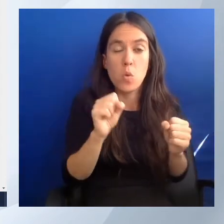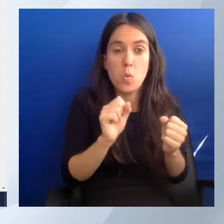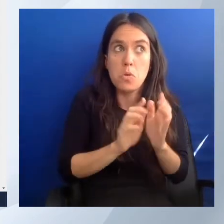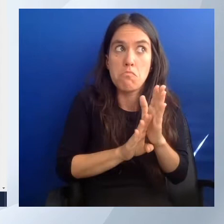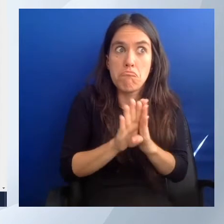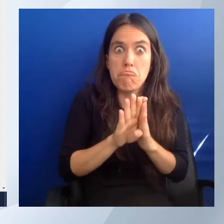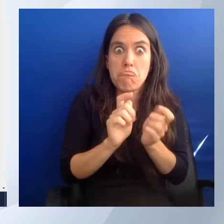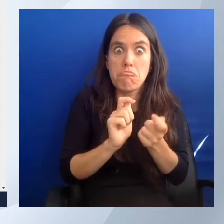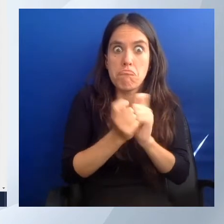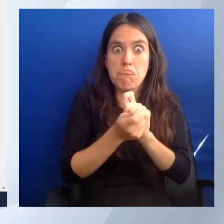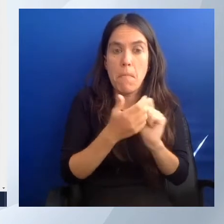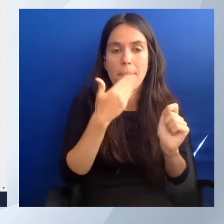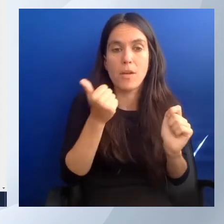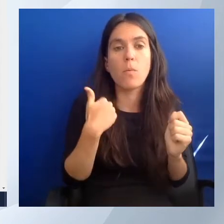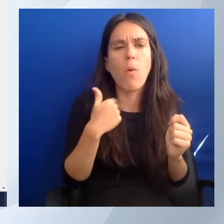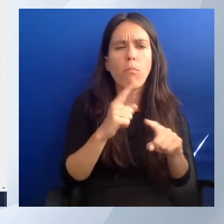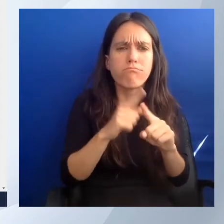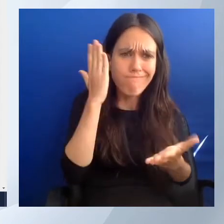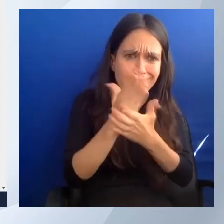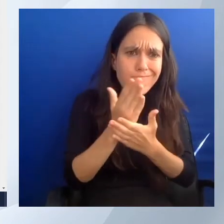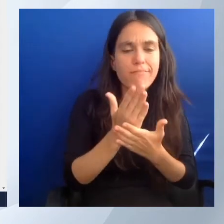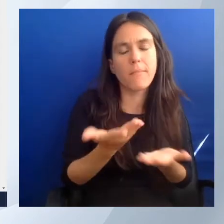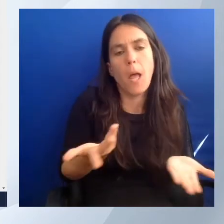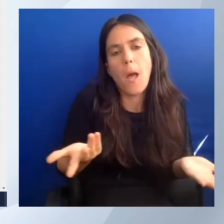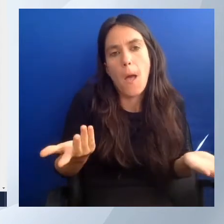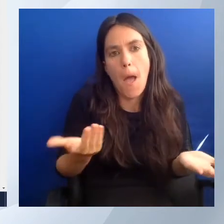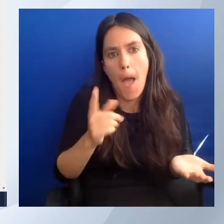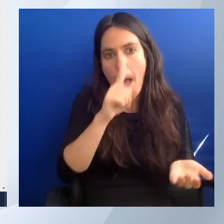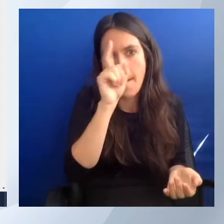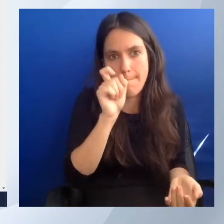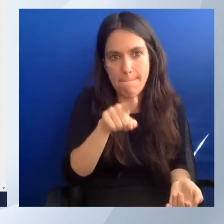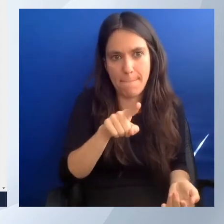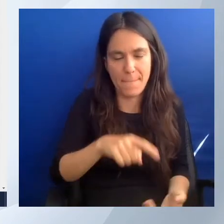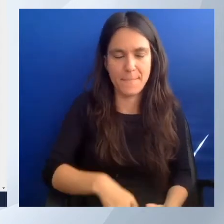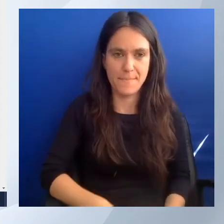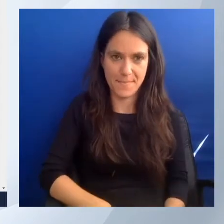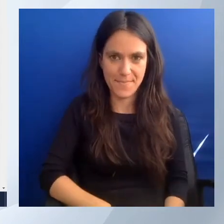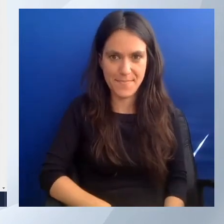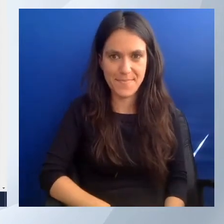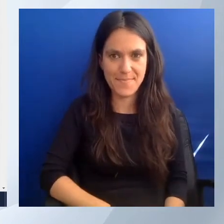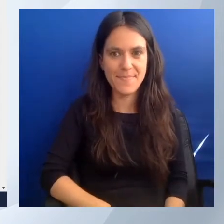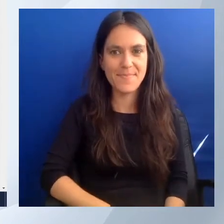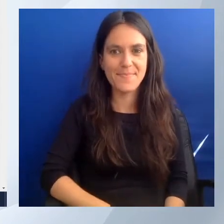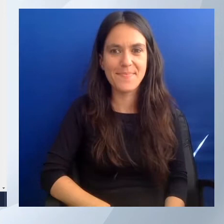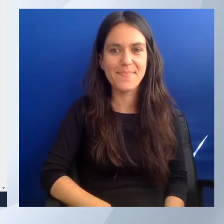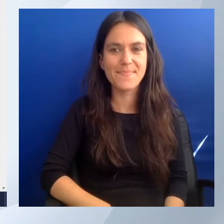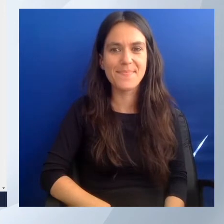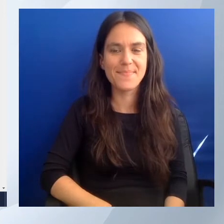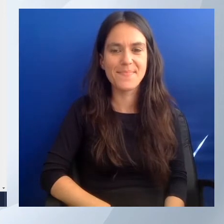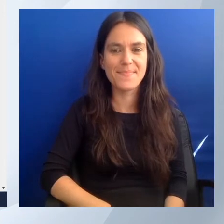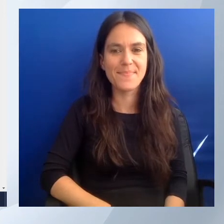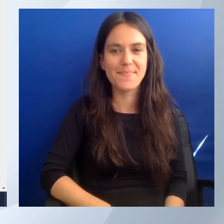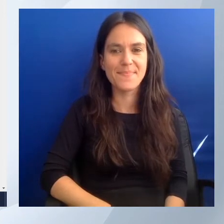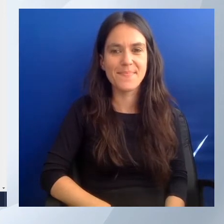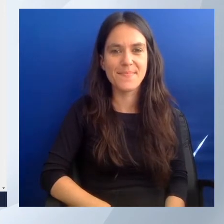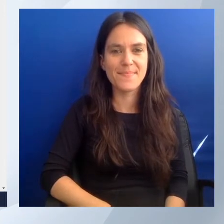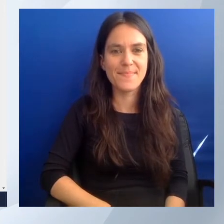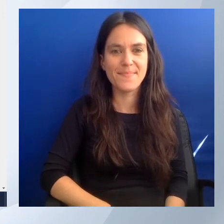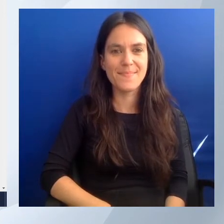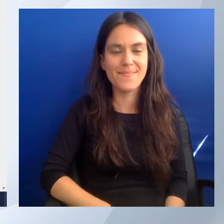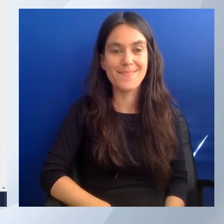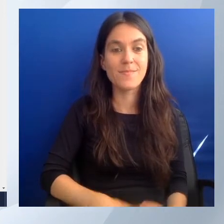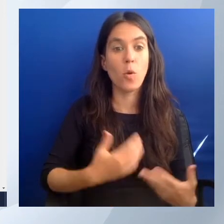not true fact, actually. So what I can do here is I can import the threshold